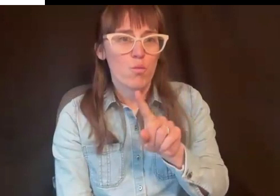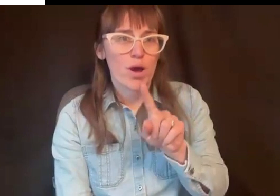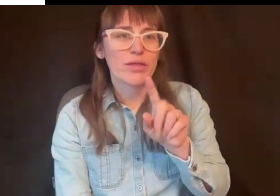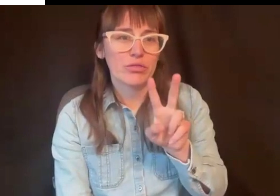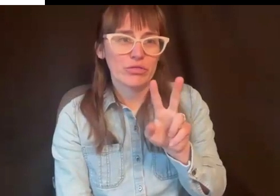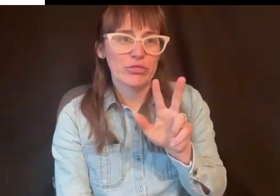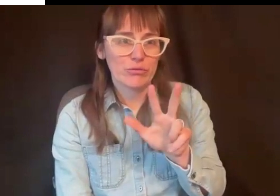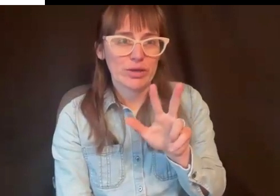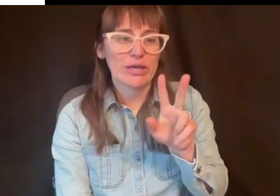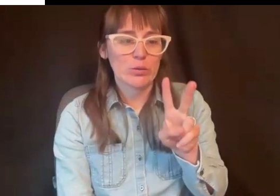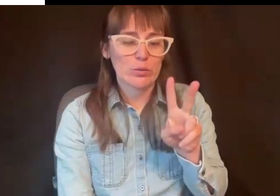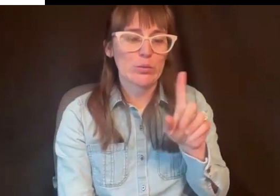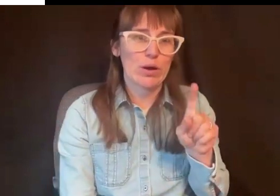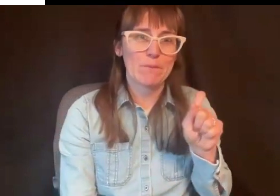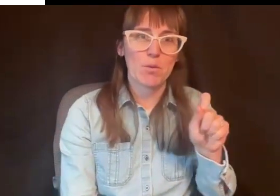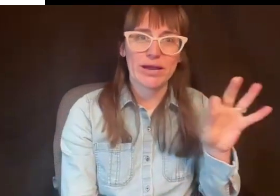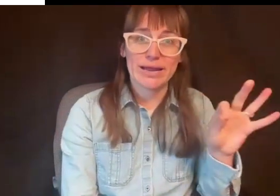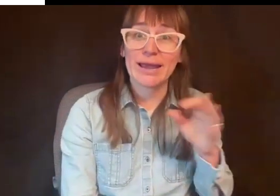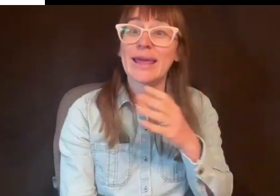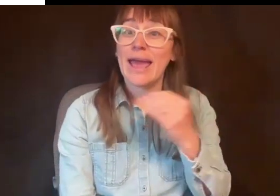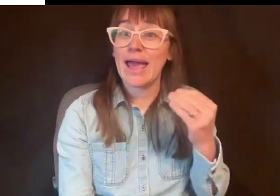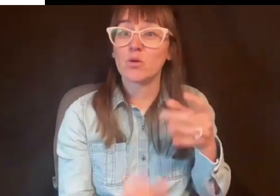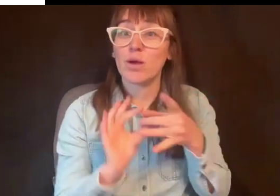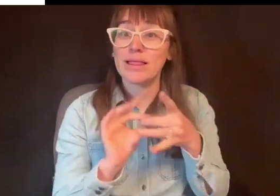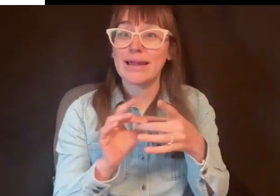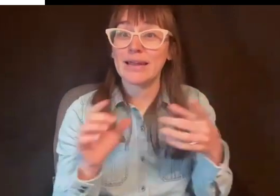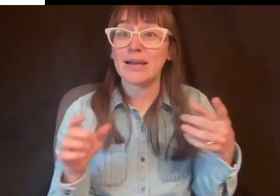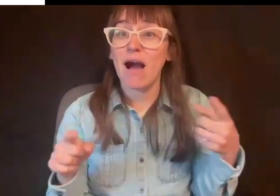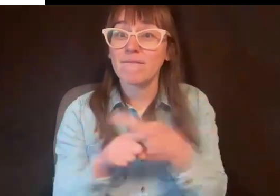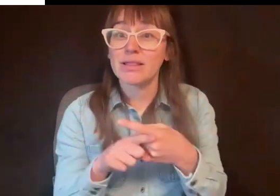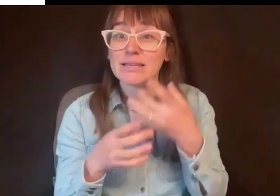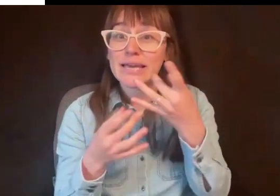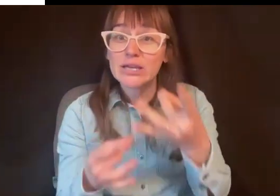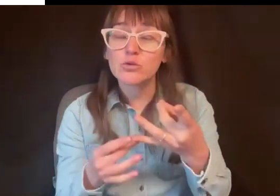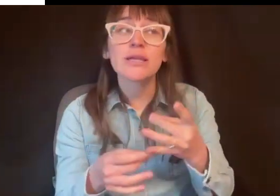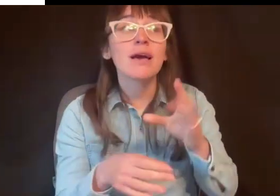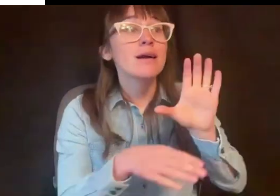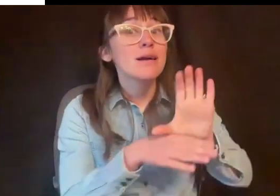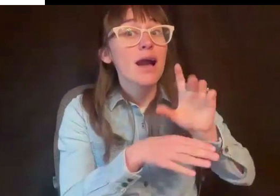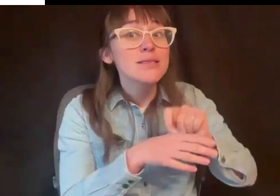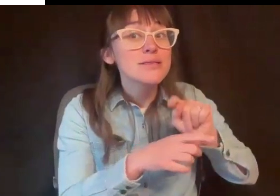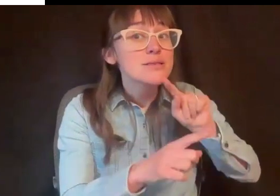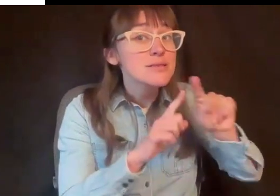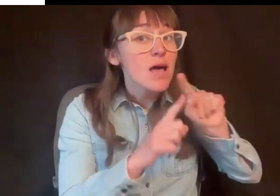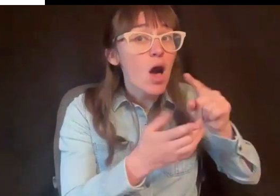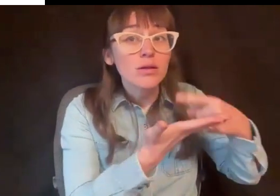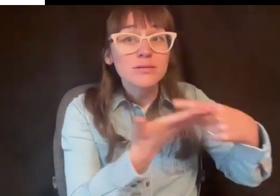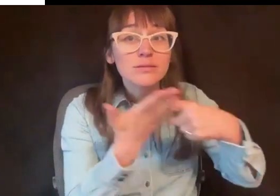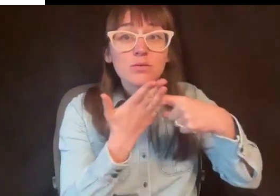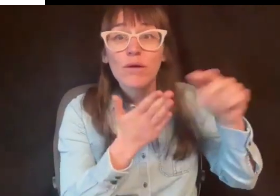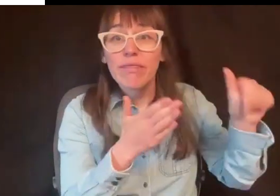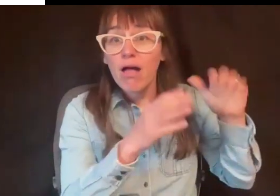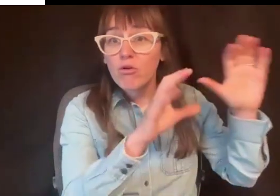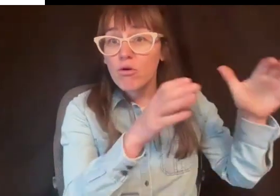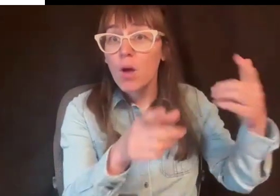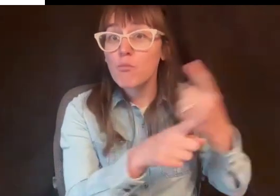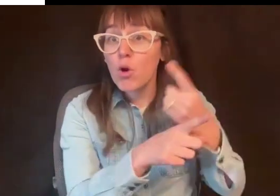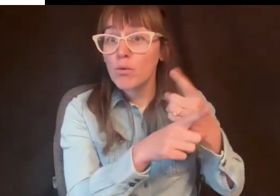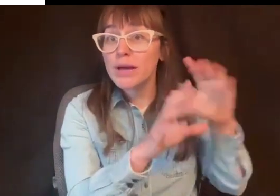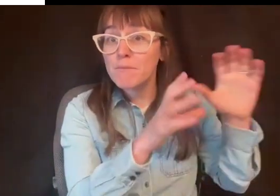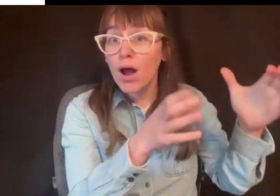of interest in consultation with other appropriate parties in the planning and service area. For